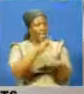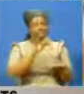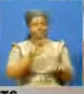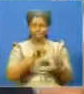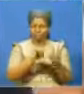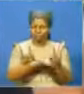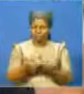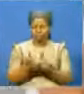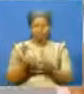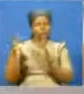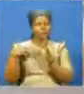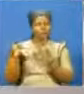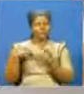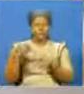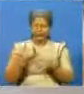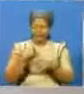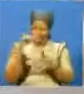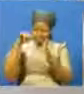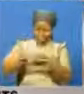our group.